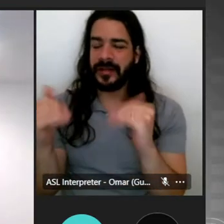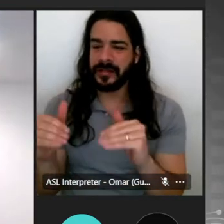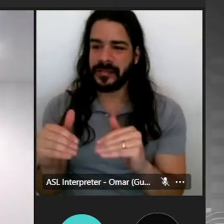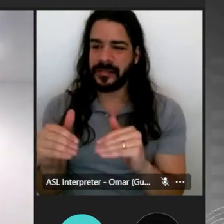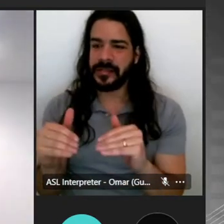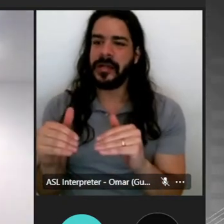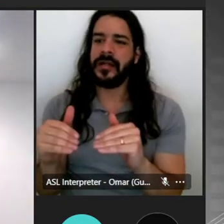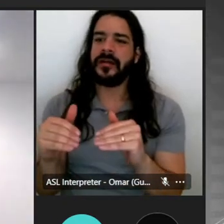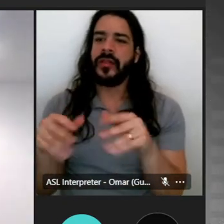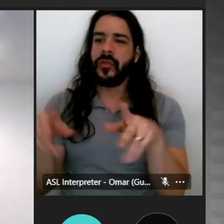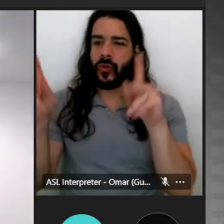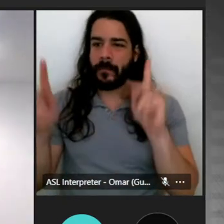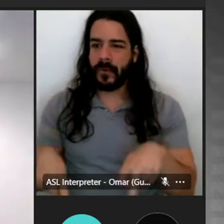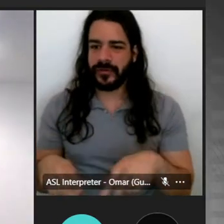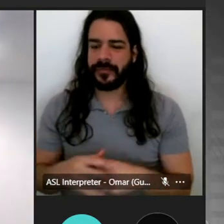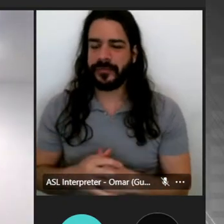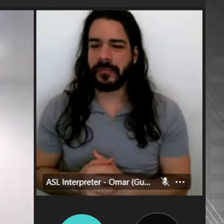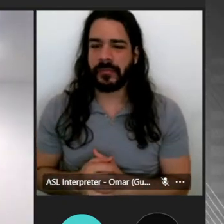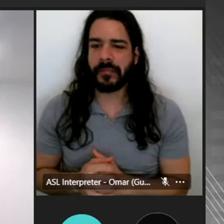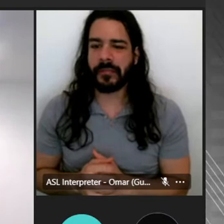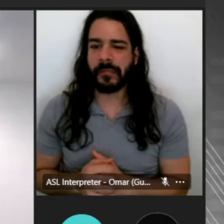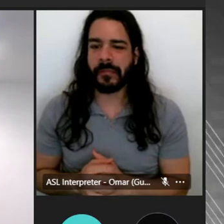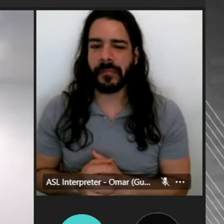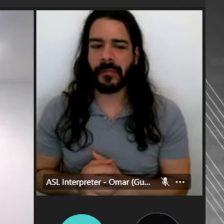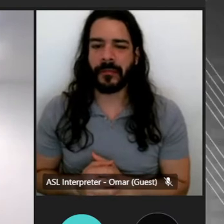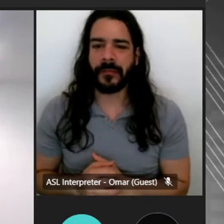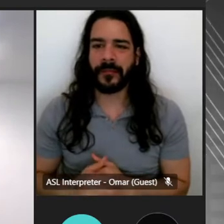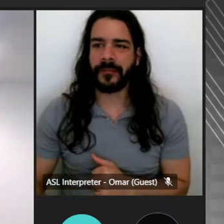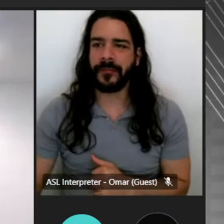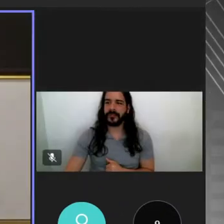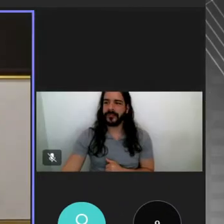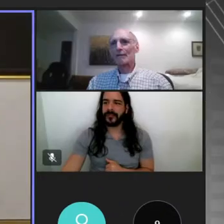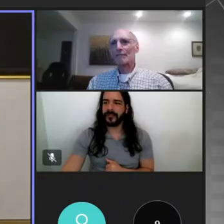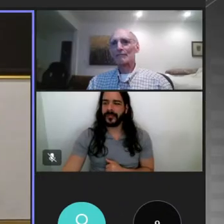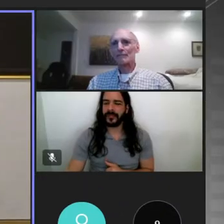thank you next we go back to in person